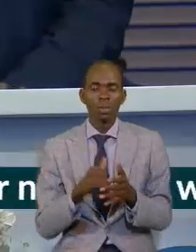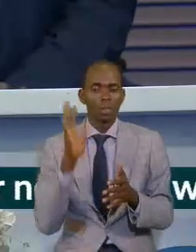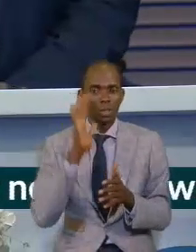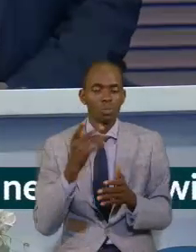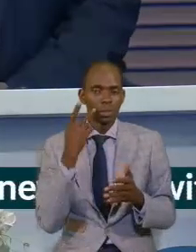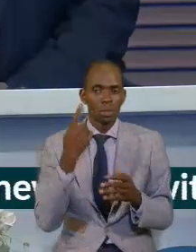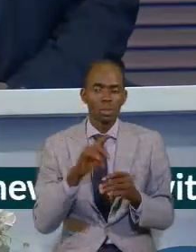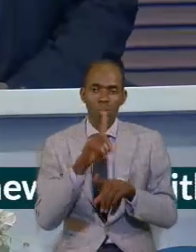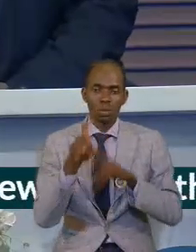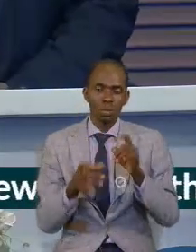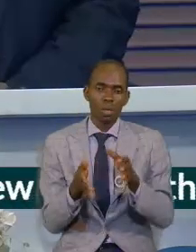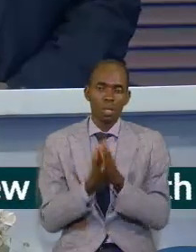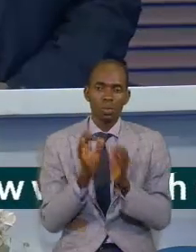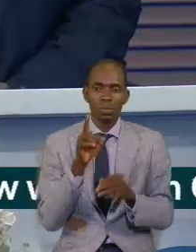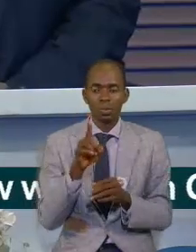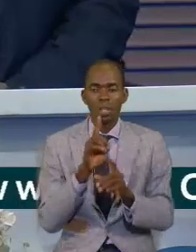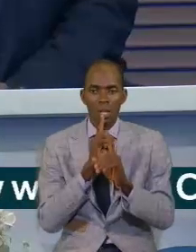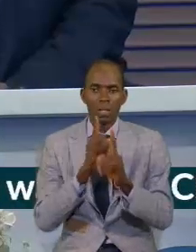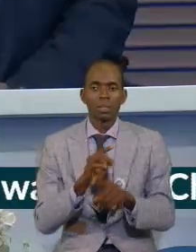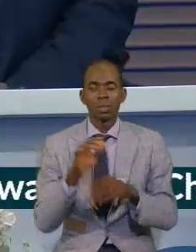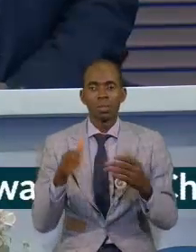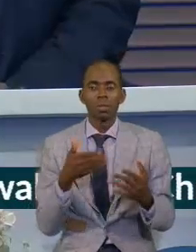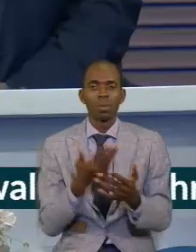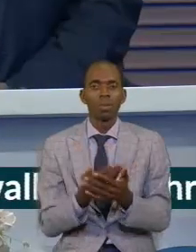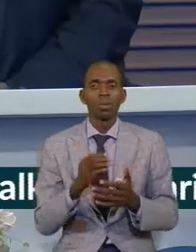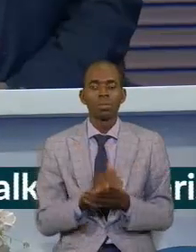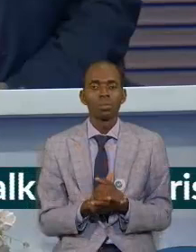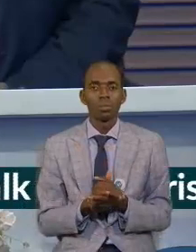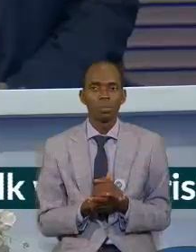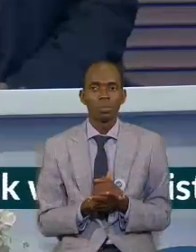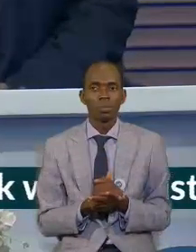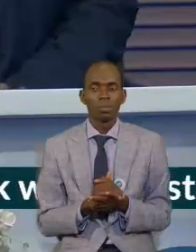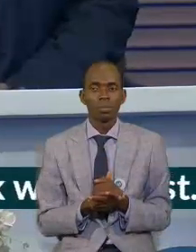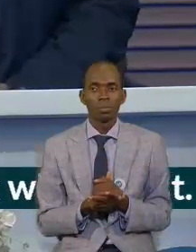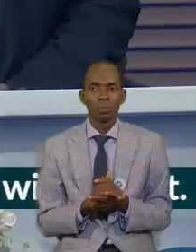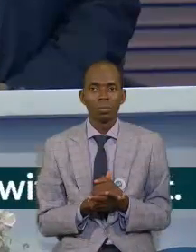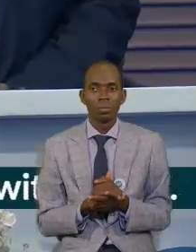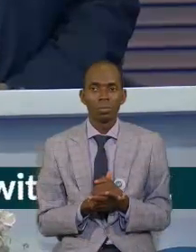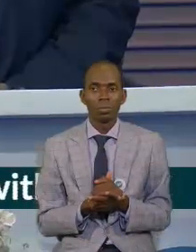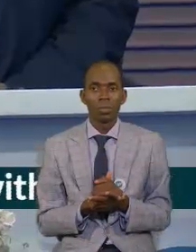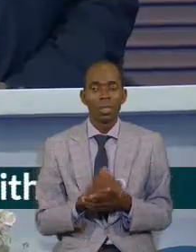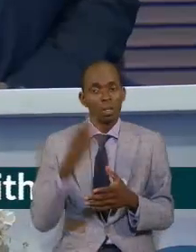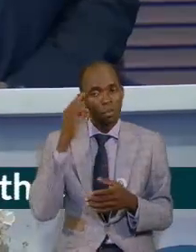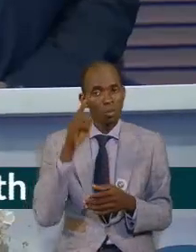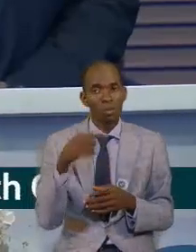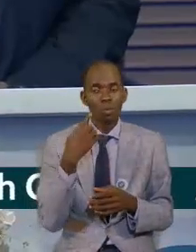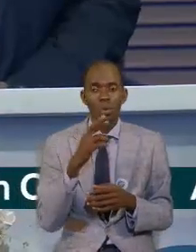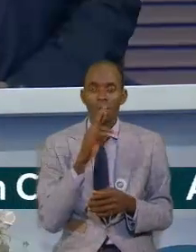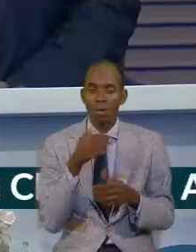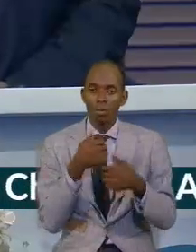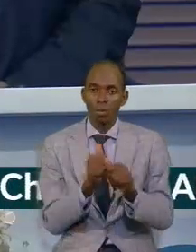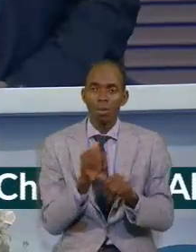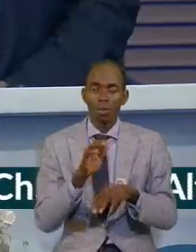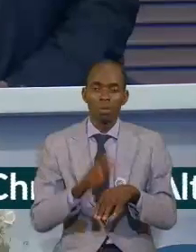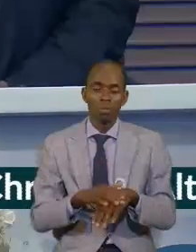you find. Pour nos amis qui nous suivent à la radio. For our friends who are following online on et the radio. À la télévision. And the